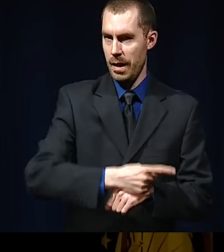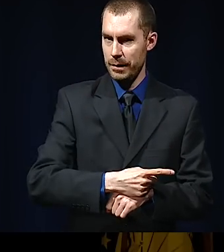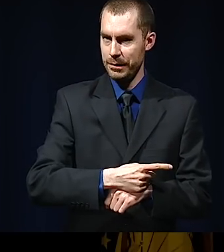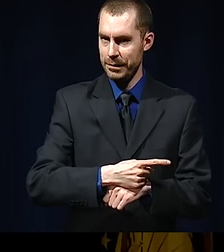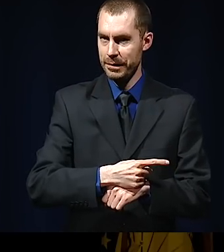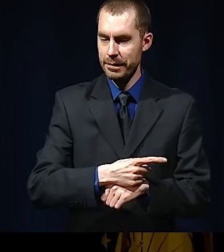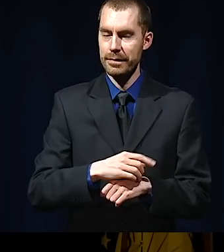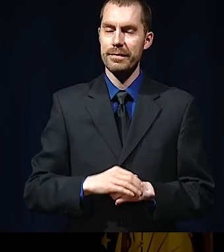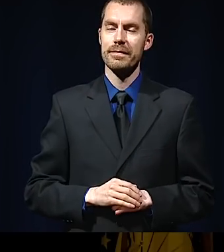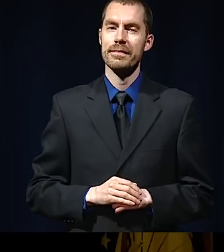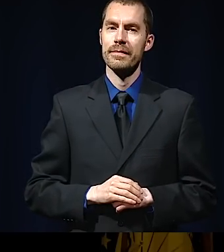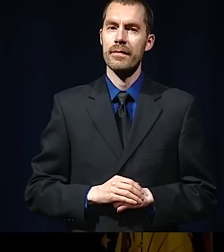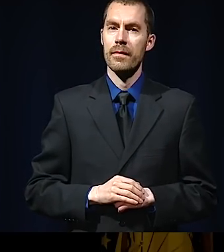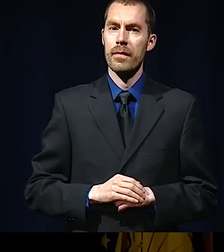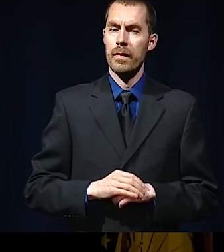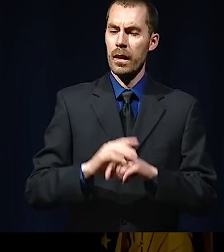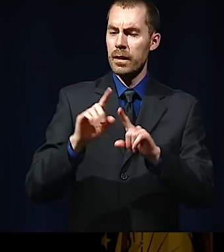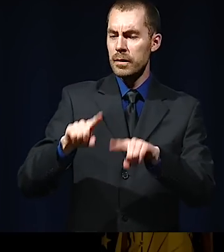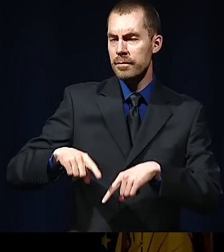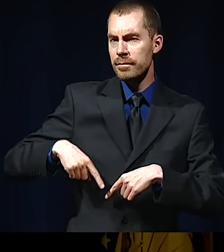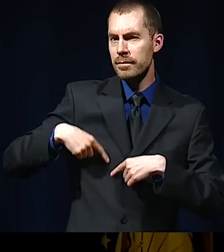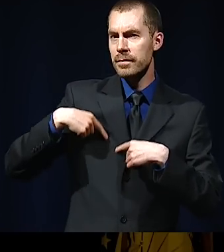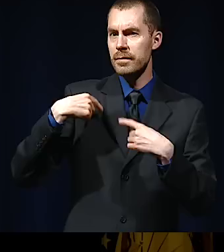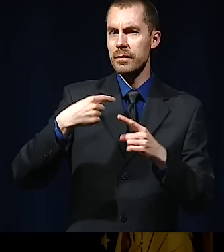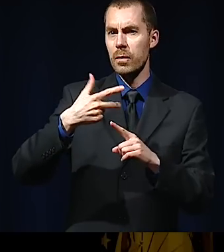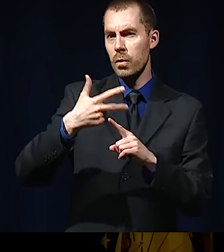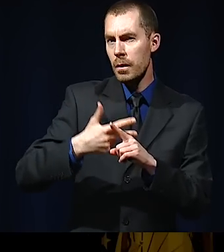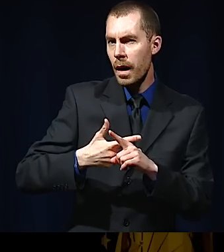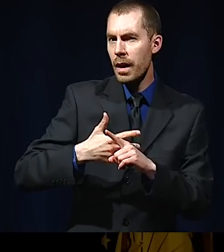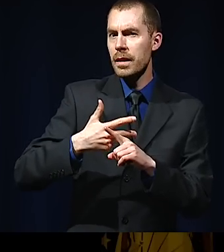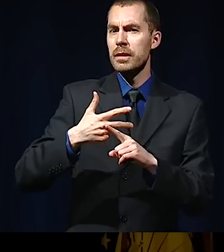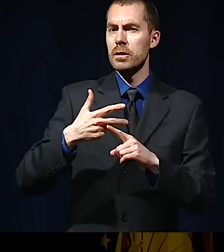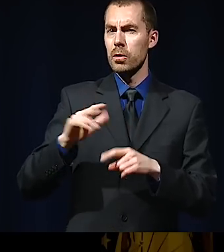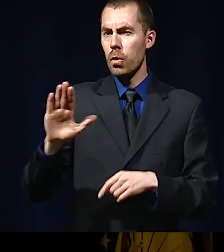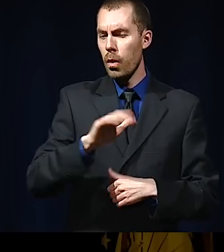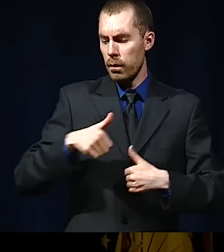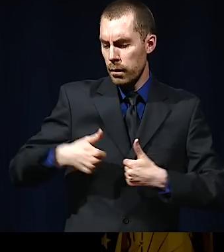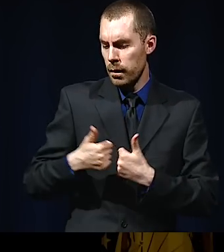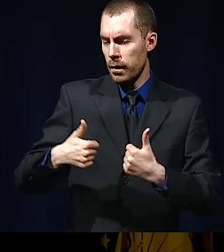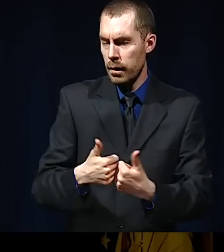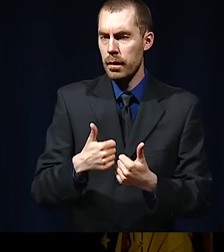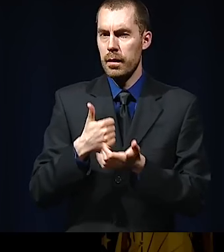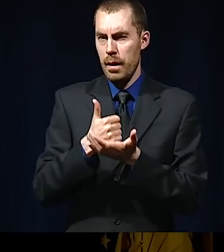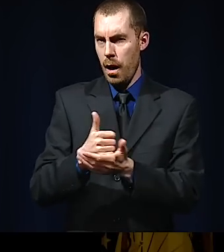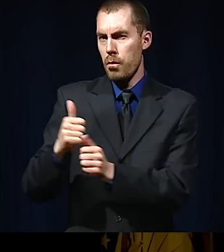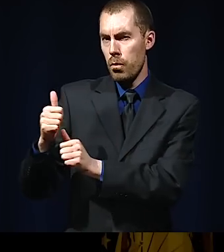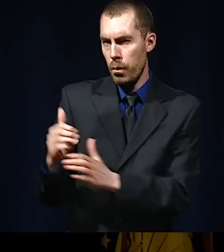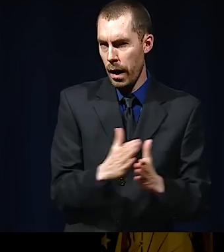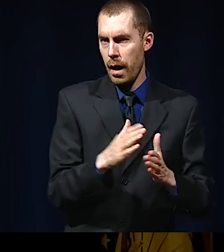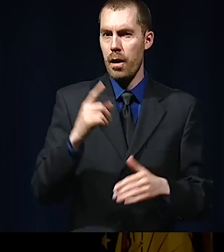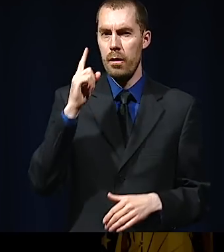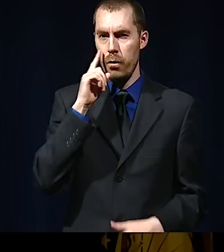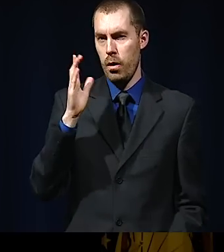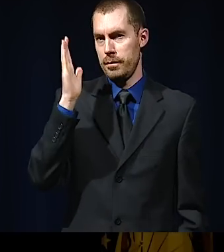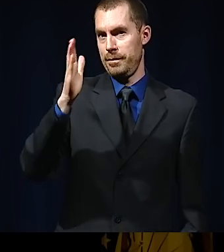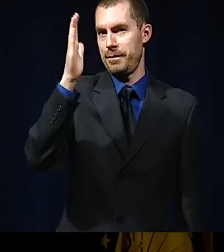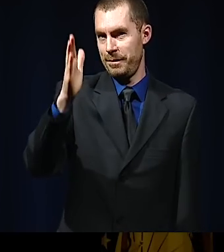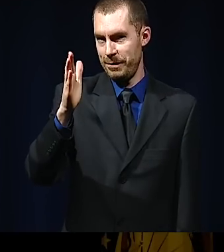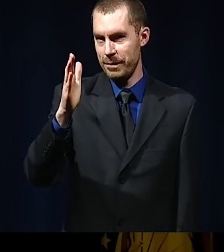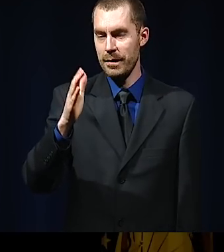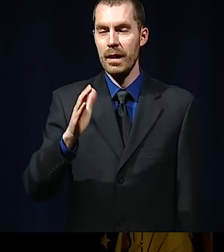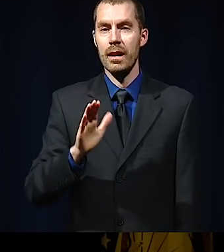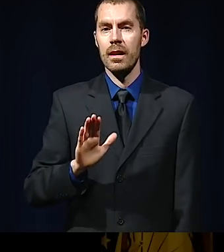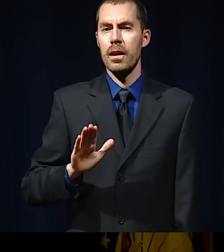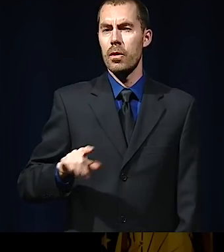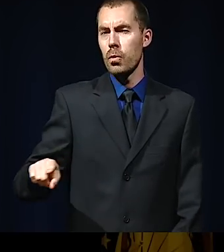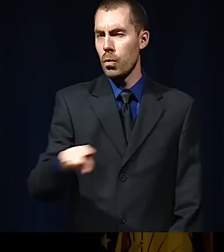is. The challenges you faced in these recent months prepared you for whatever life brings.